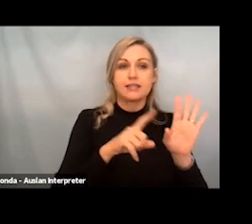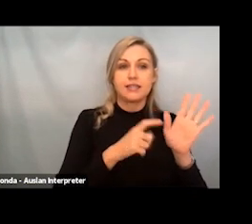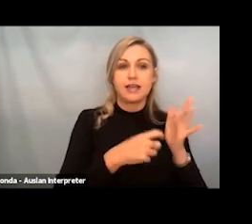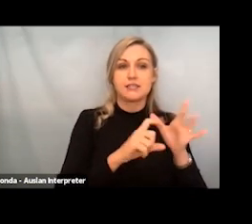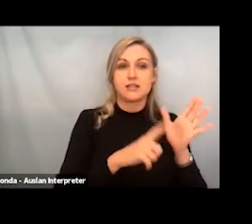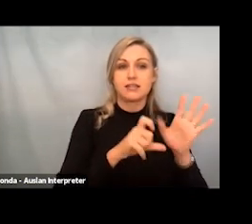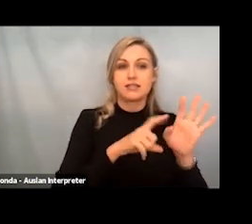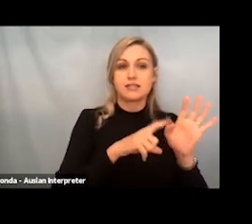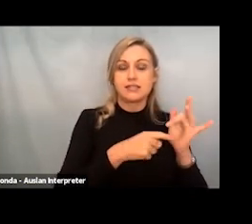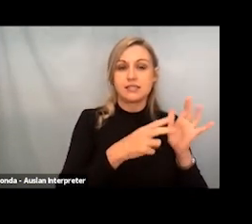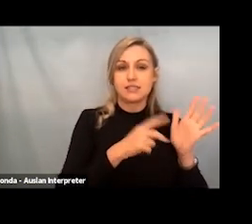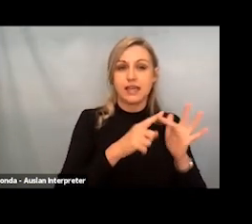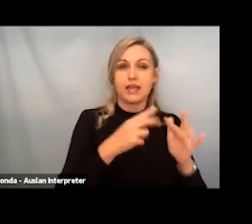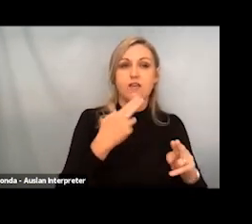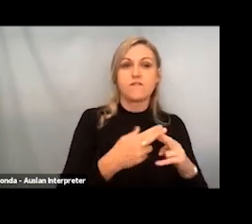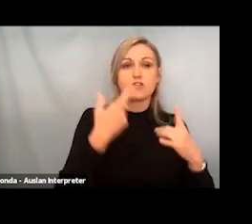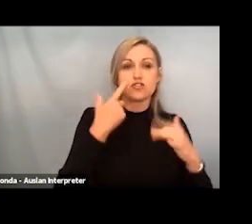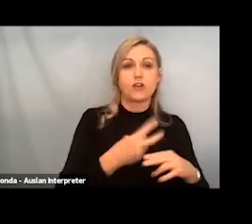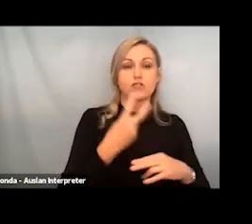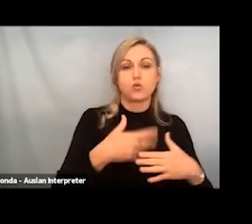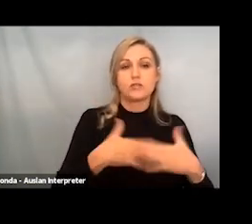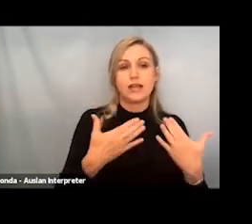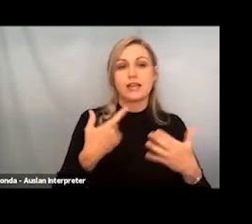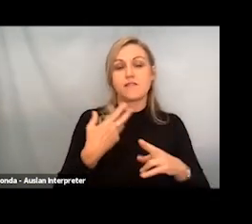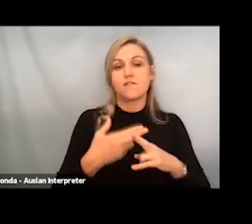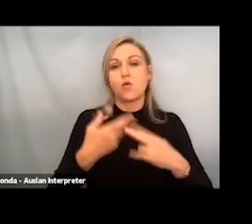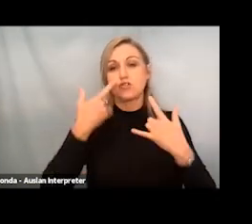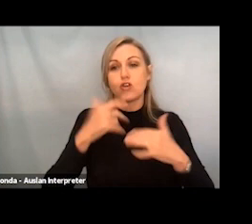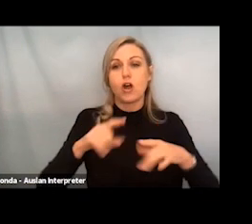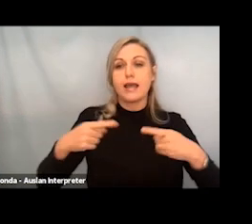weeks compared to placebo for methamphetamine dependence.